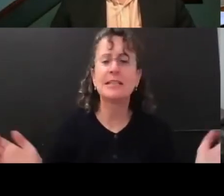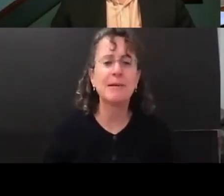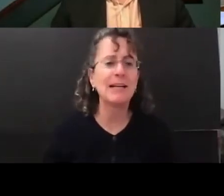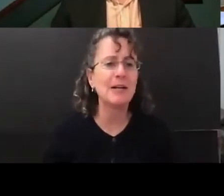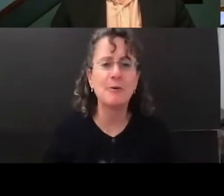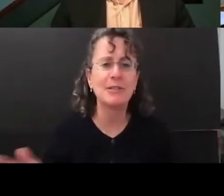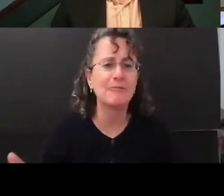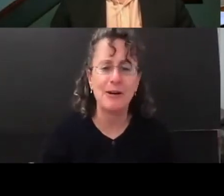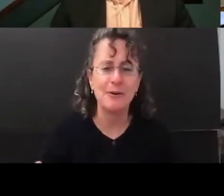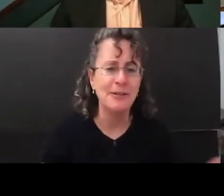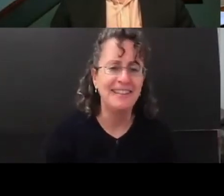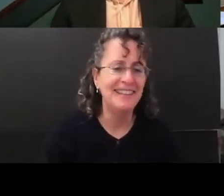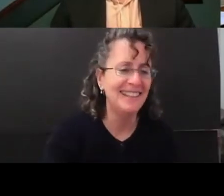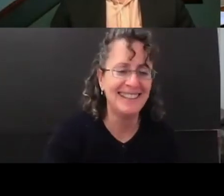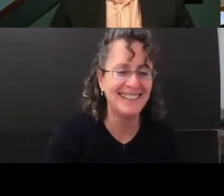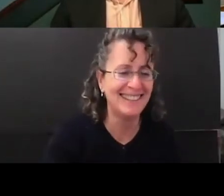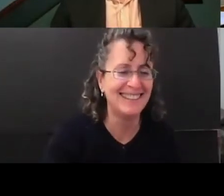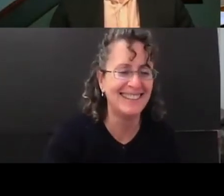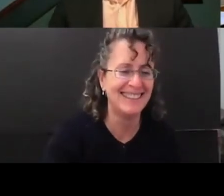Not really, but I'll go with the flow.